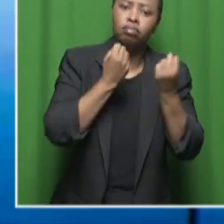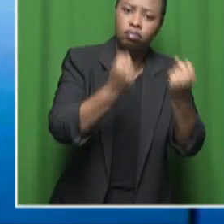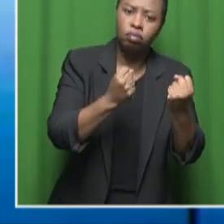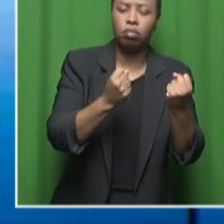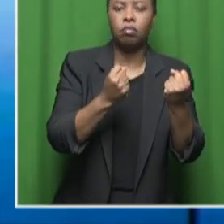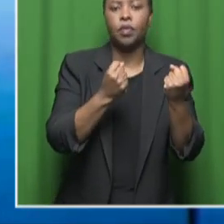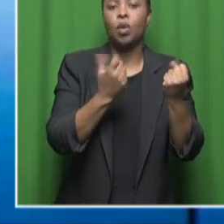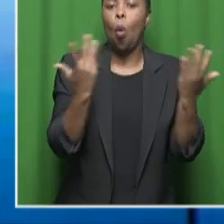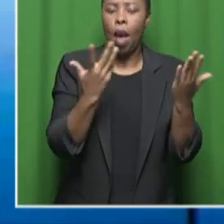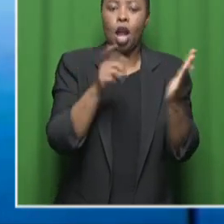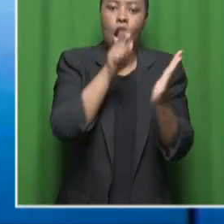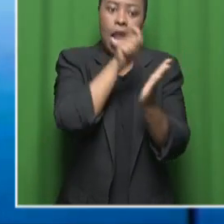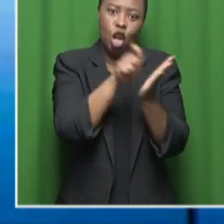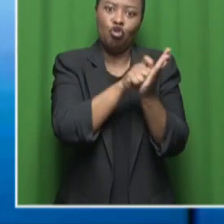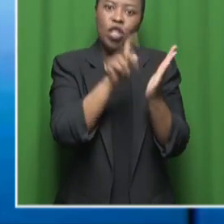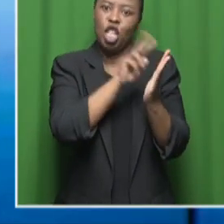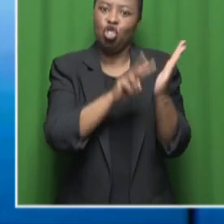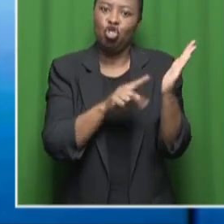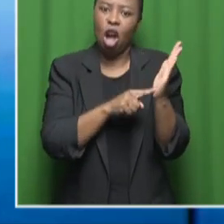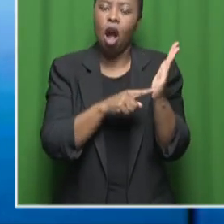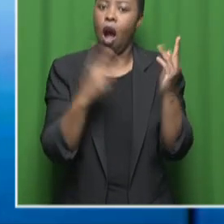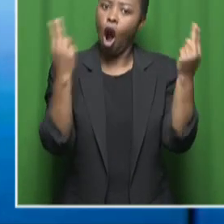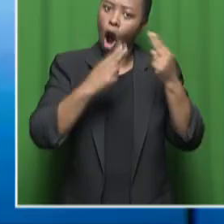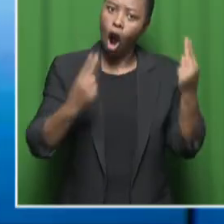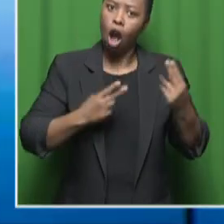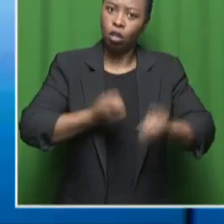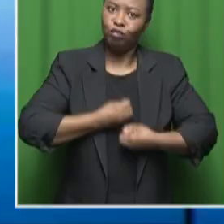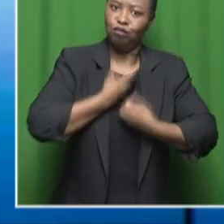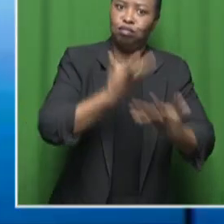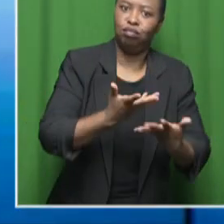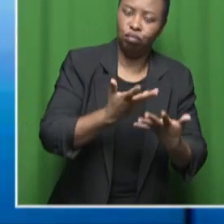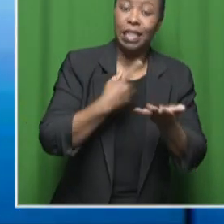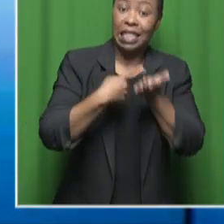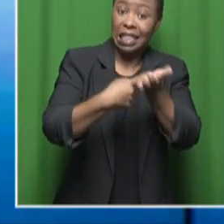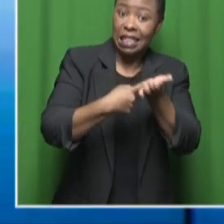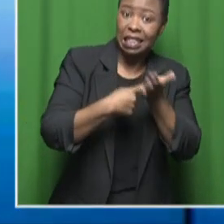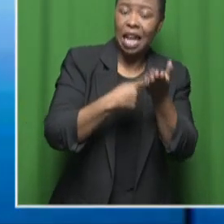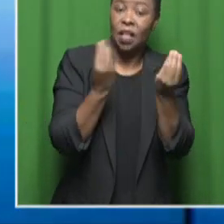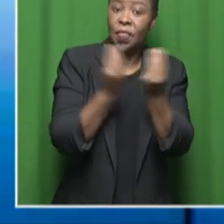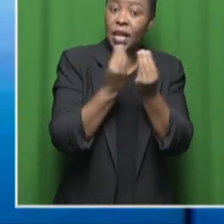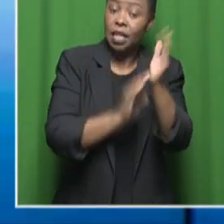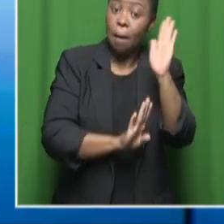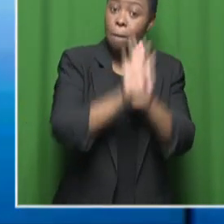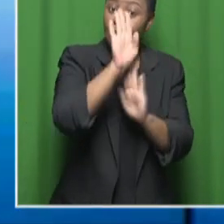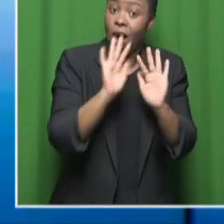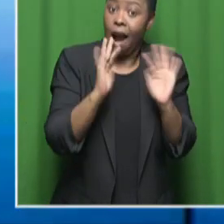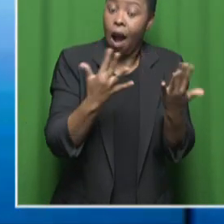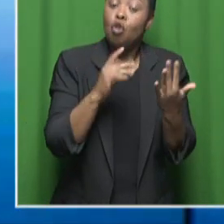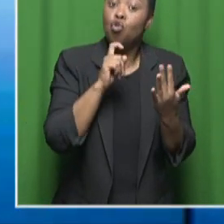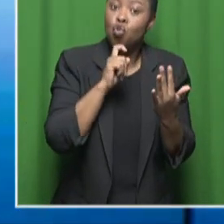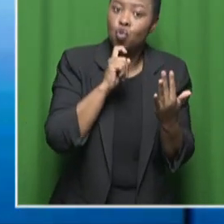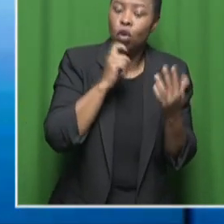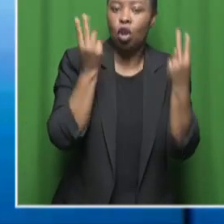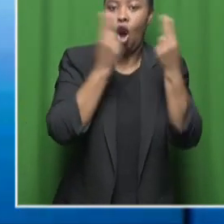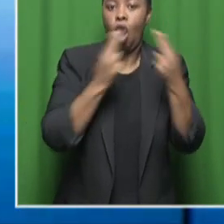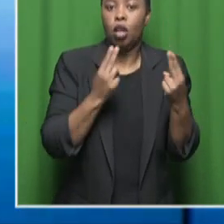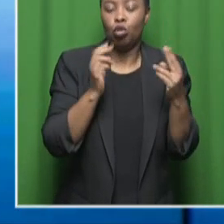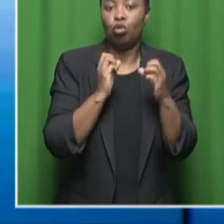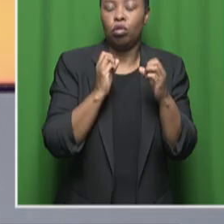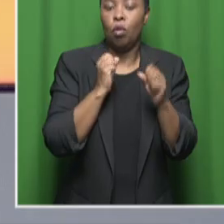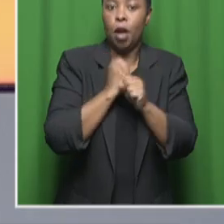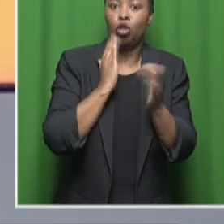from the place of the arts, and discuss, how do we improve certain things, using art as a way to, start these